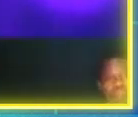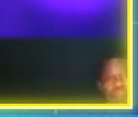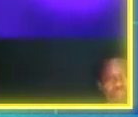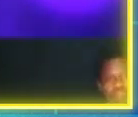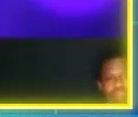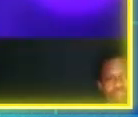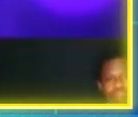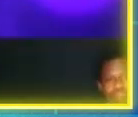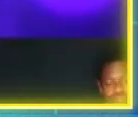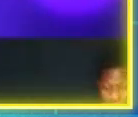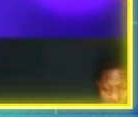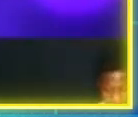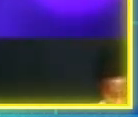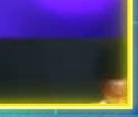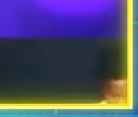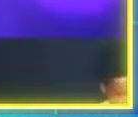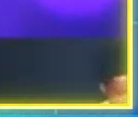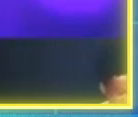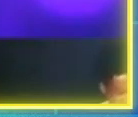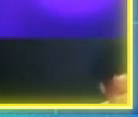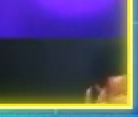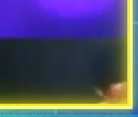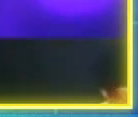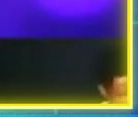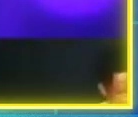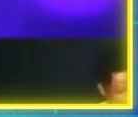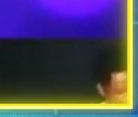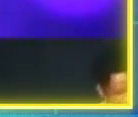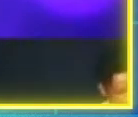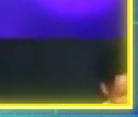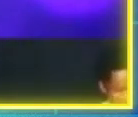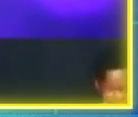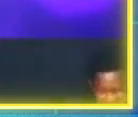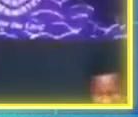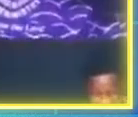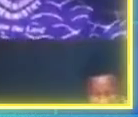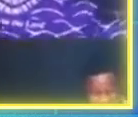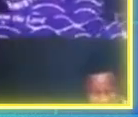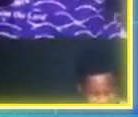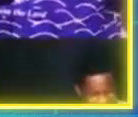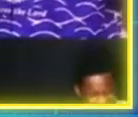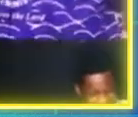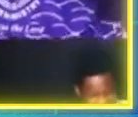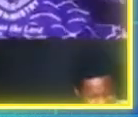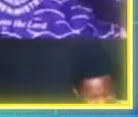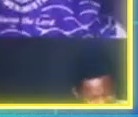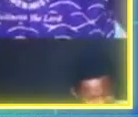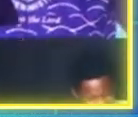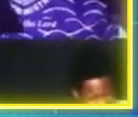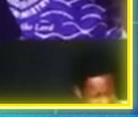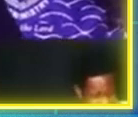on anything wonderful and nice, people may envy you. They can't hate you for that. Oshatadie fe anase ye